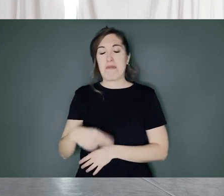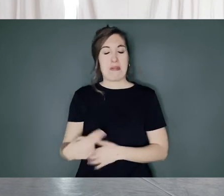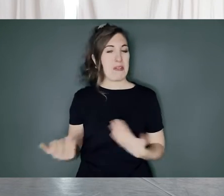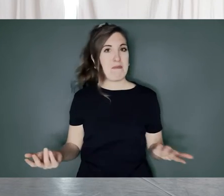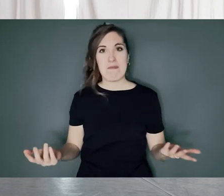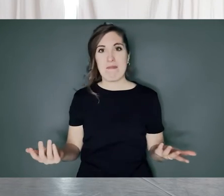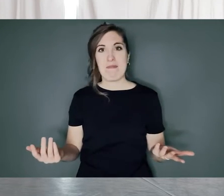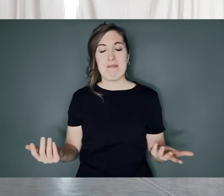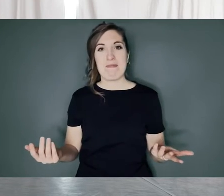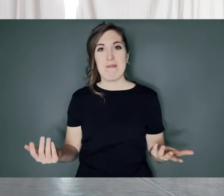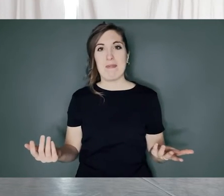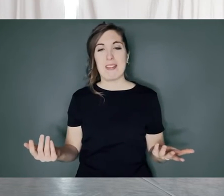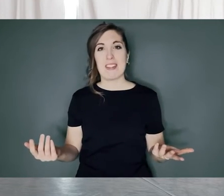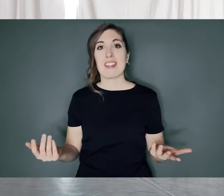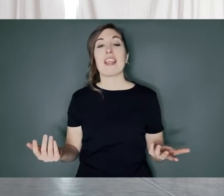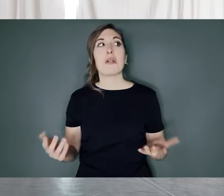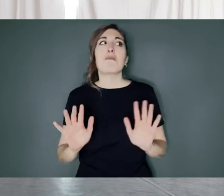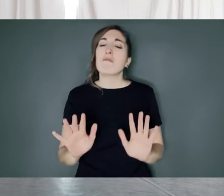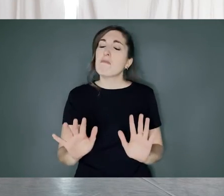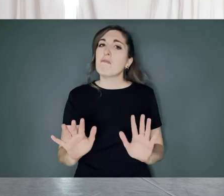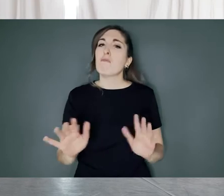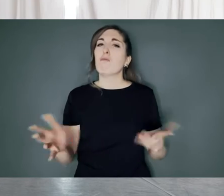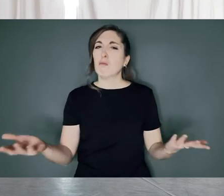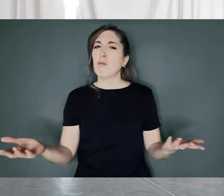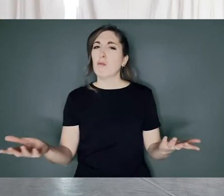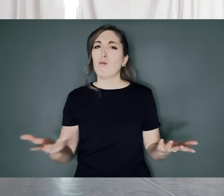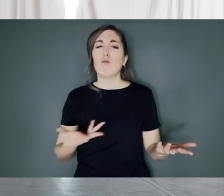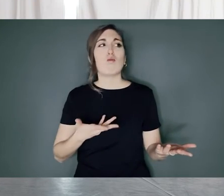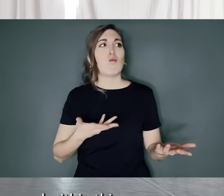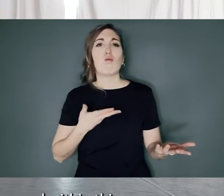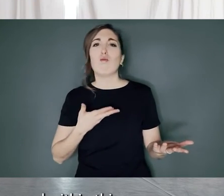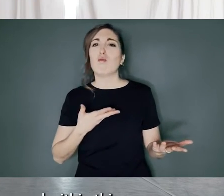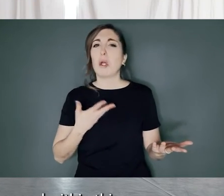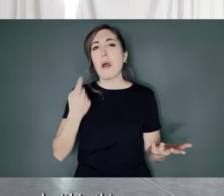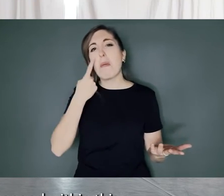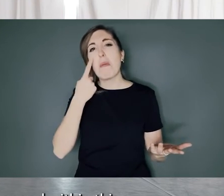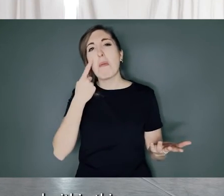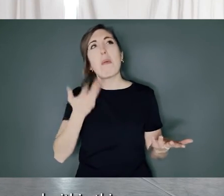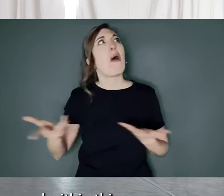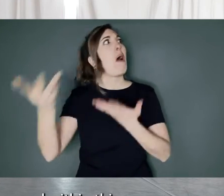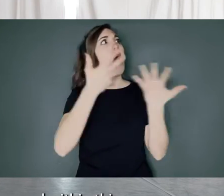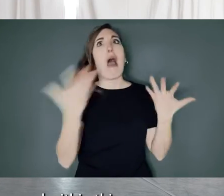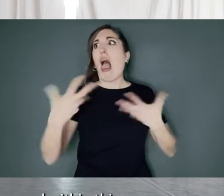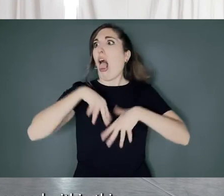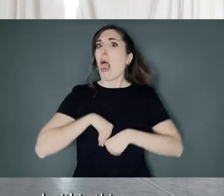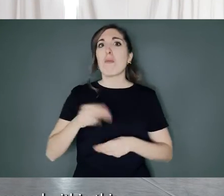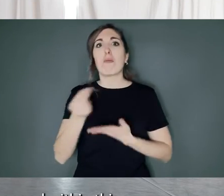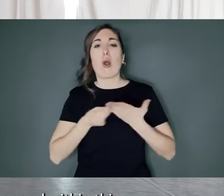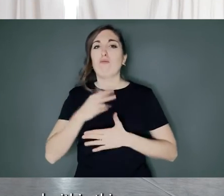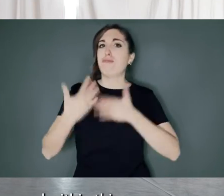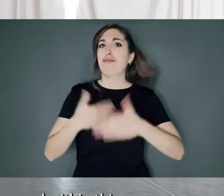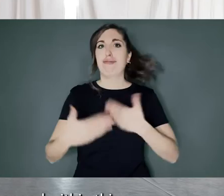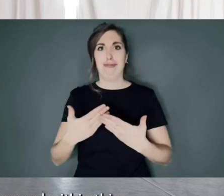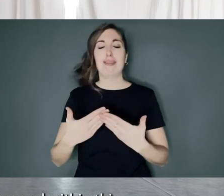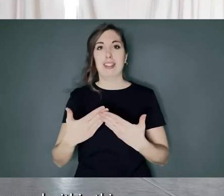something I can't really explain, but there's something that has changed within this project